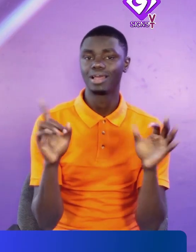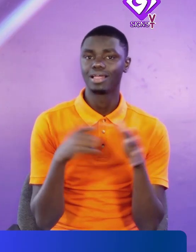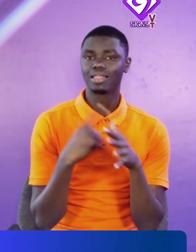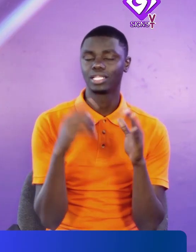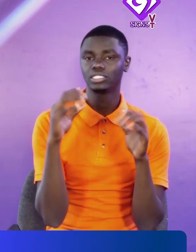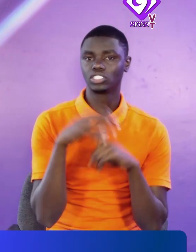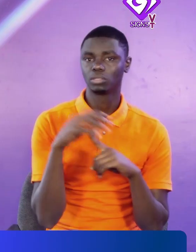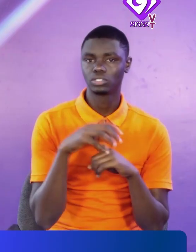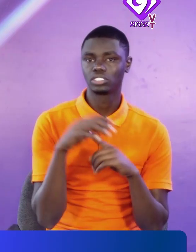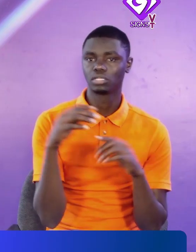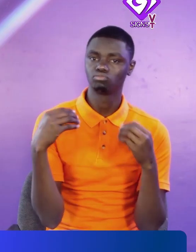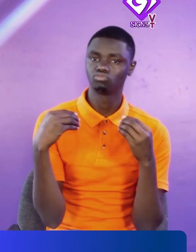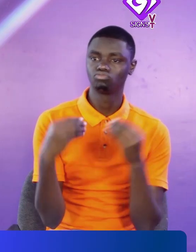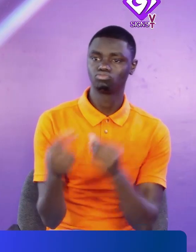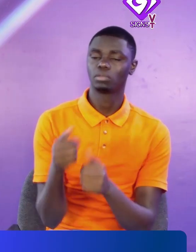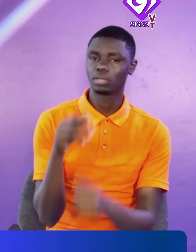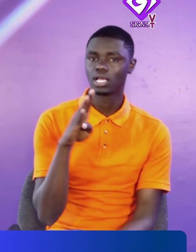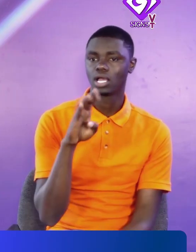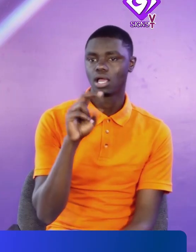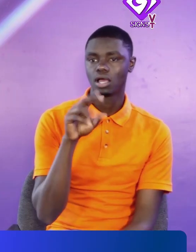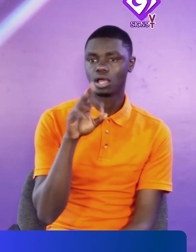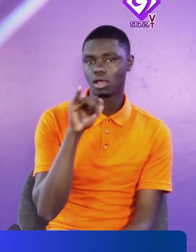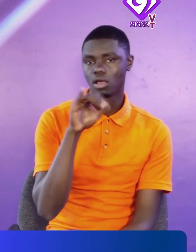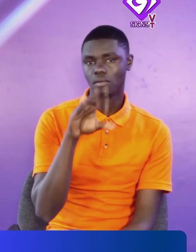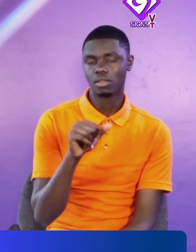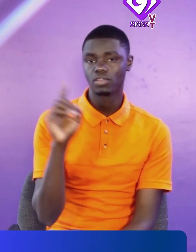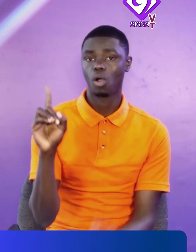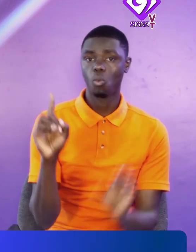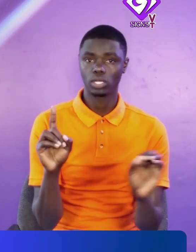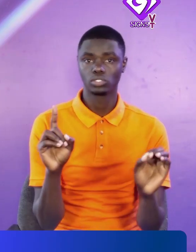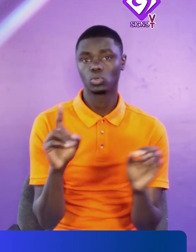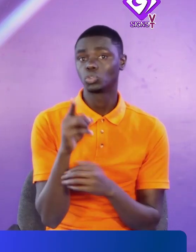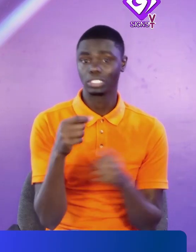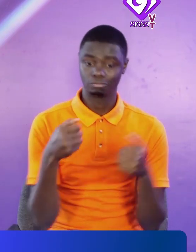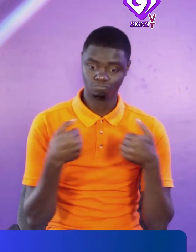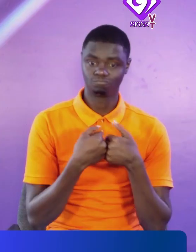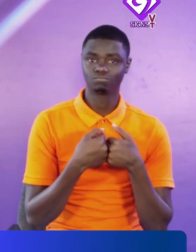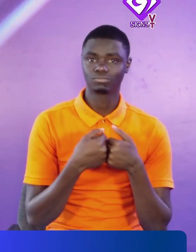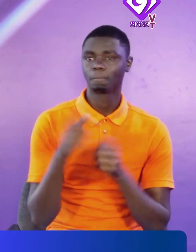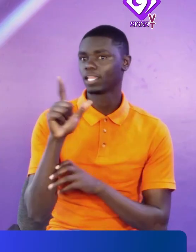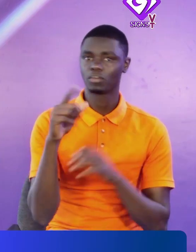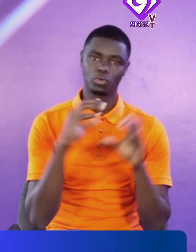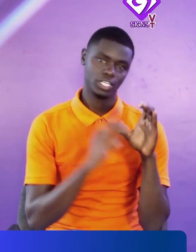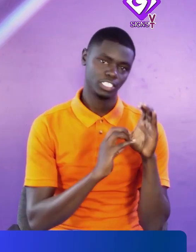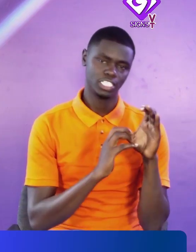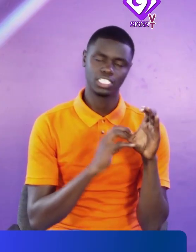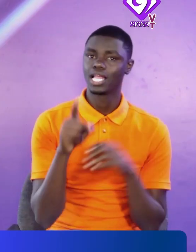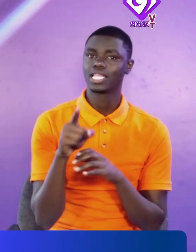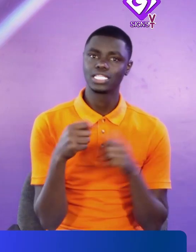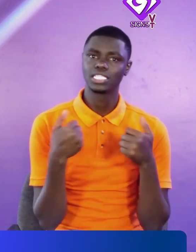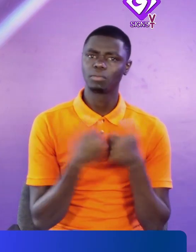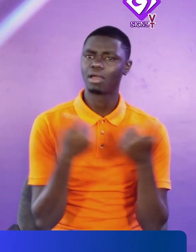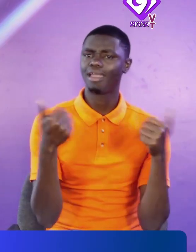Benfica 1-0. Kwa hiyo hii ni game yenye inawakutanisha Liverpool against Chelsea. Hii ni game yenye yeyote anaweza